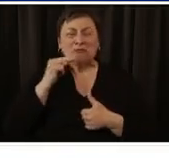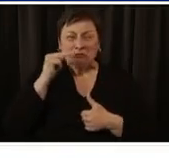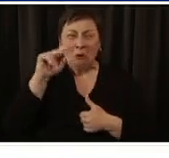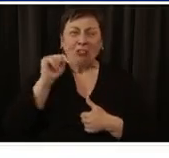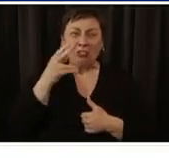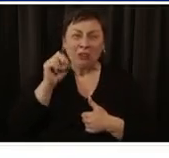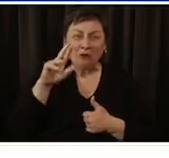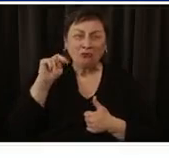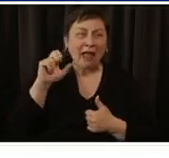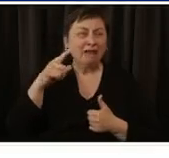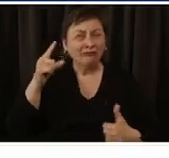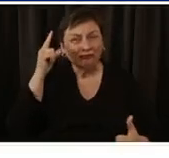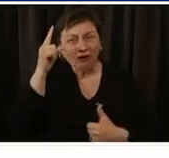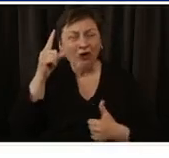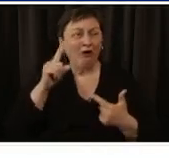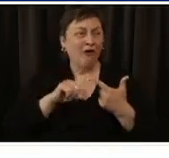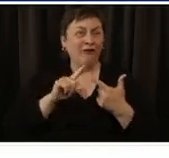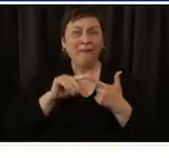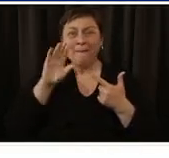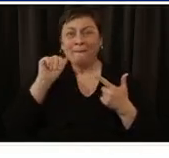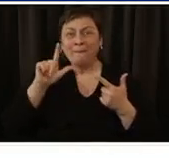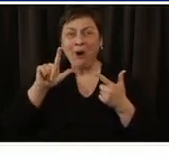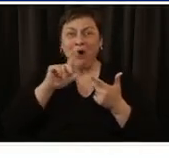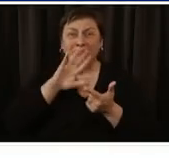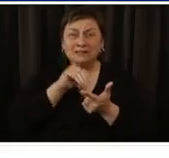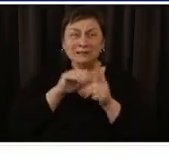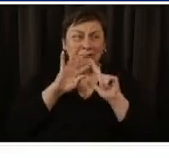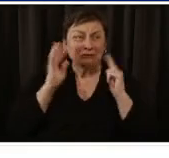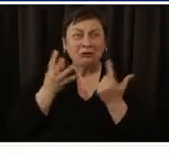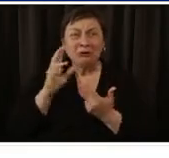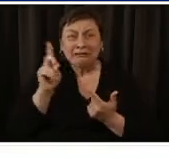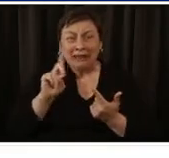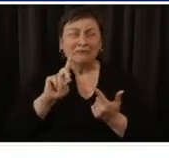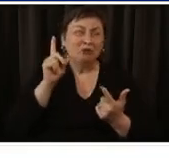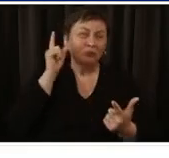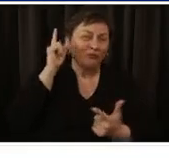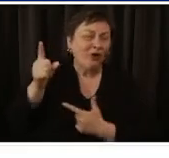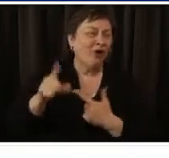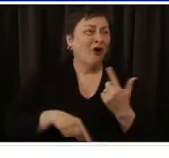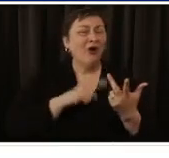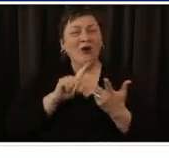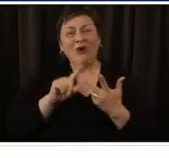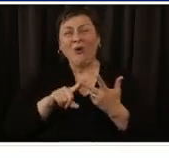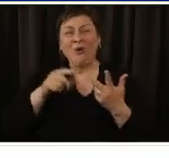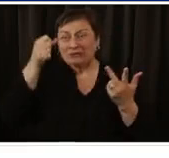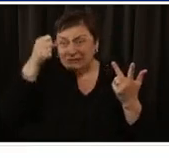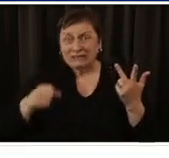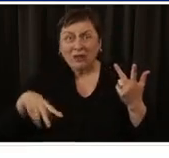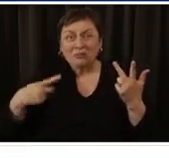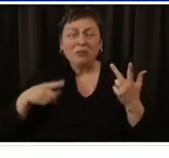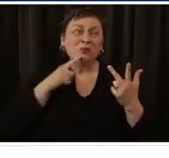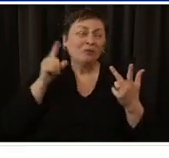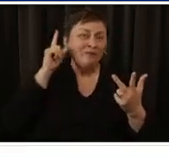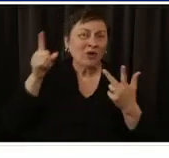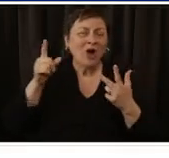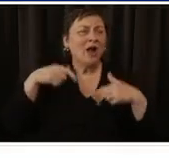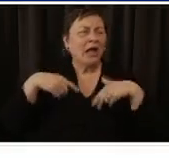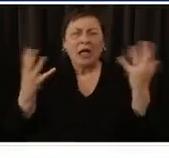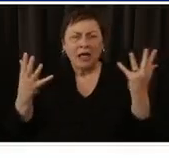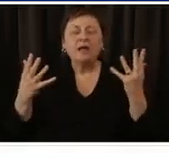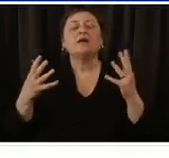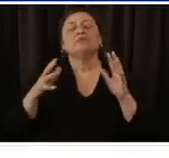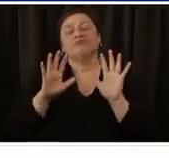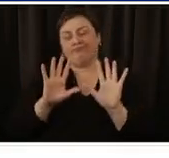Ball's too far and state fairgrounds are too far, or you can't drive there, or you want to find another way to get the vaccine, you can call